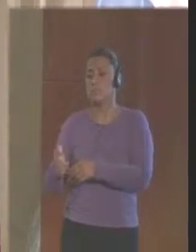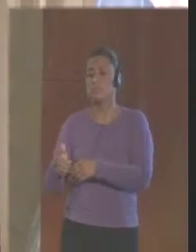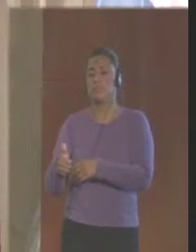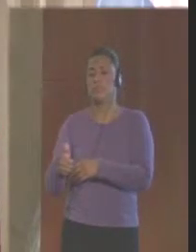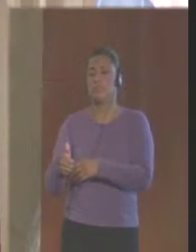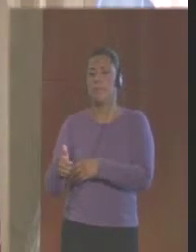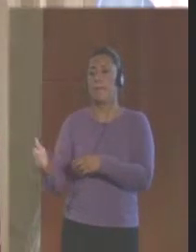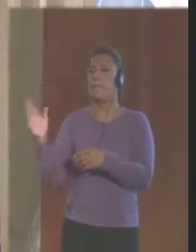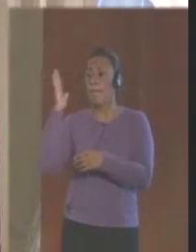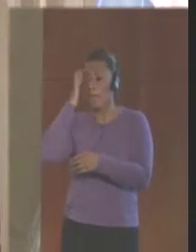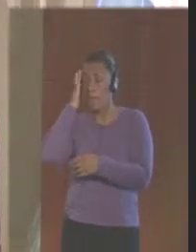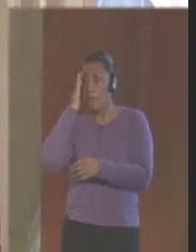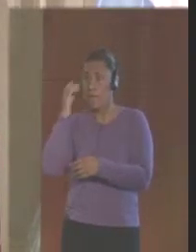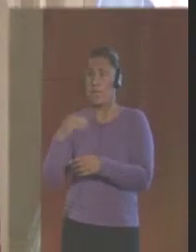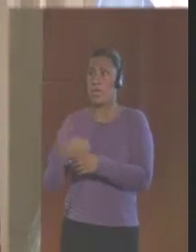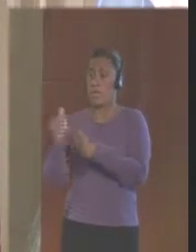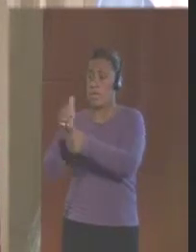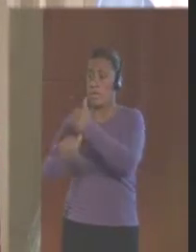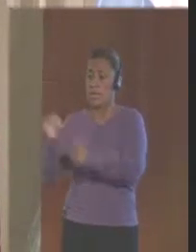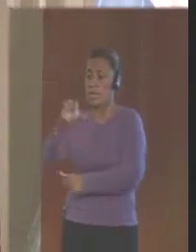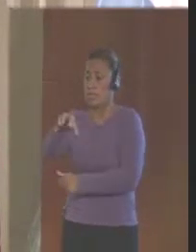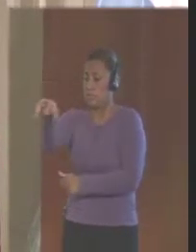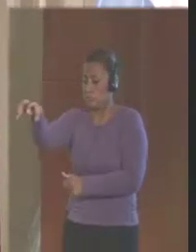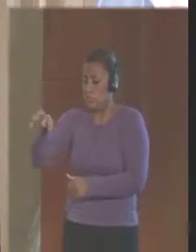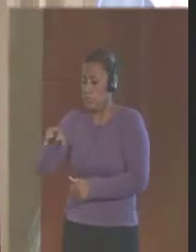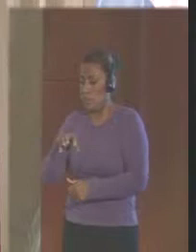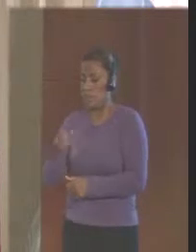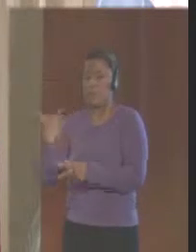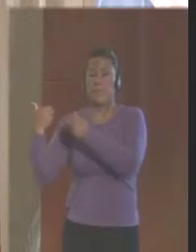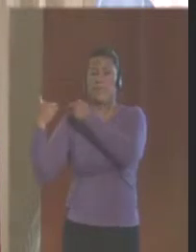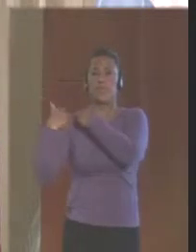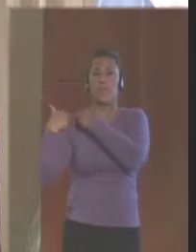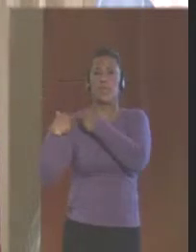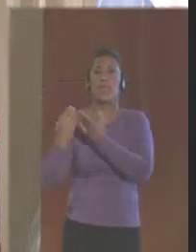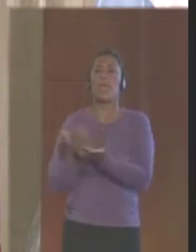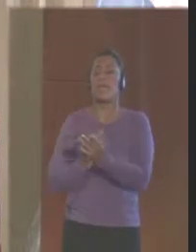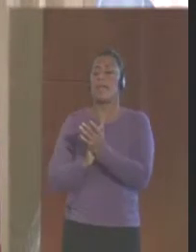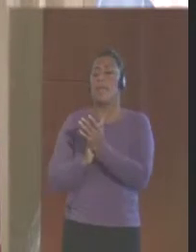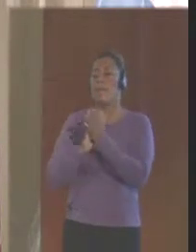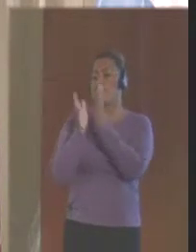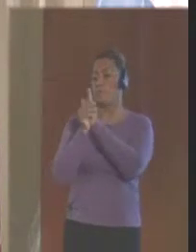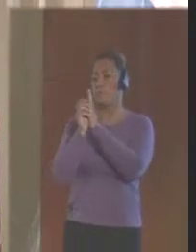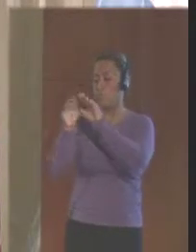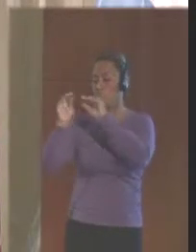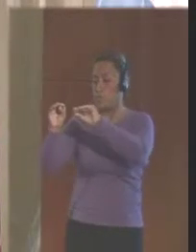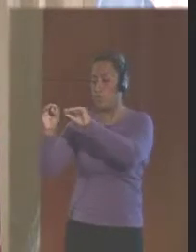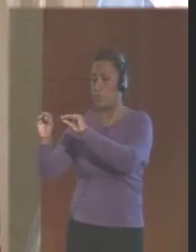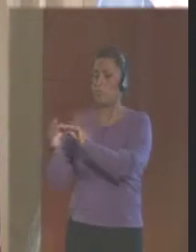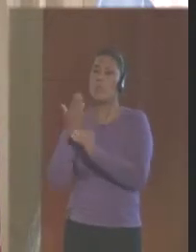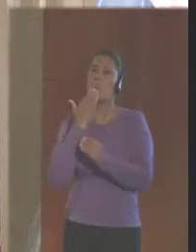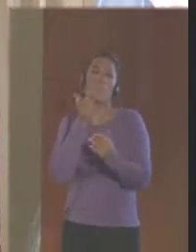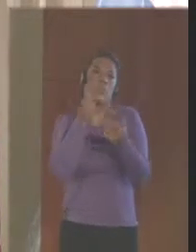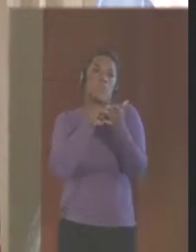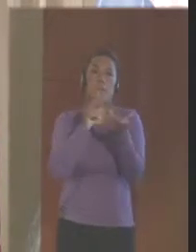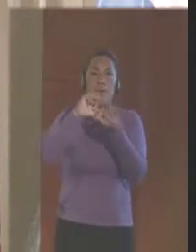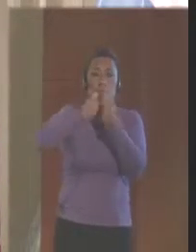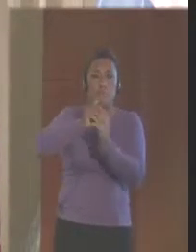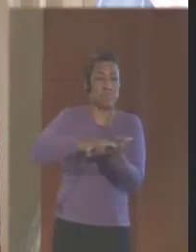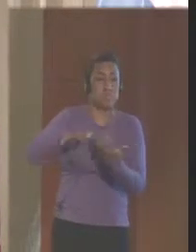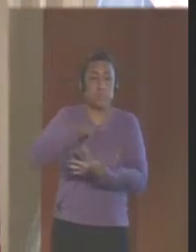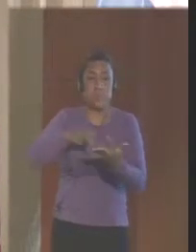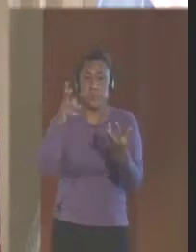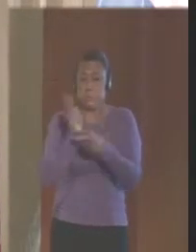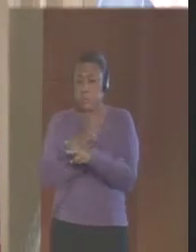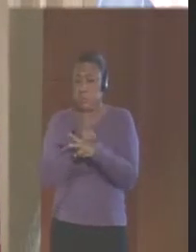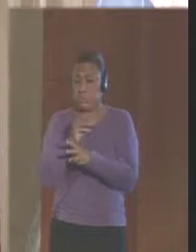CORE has allowed for the collection of critical data to identify trends and shifts in the frequency and